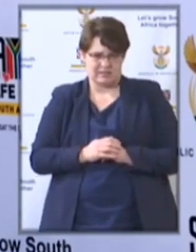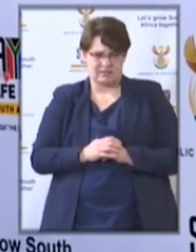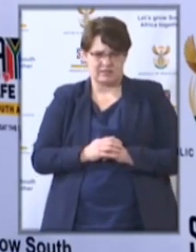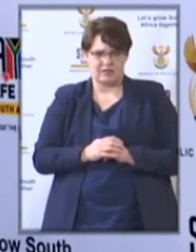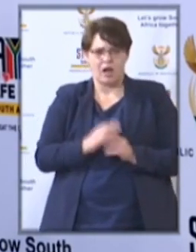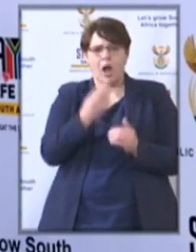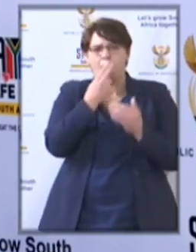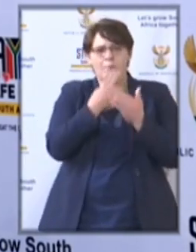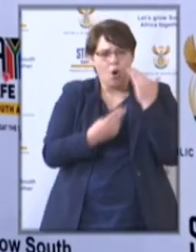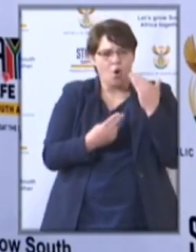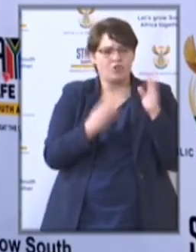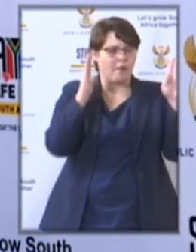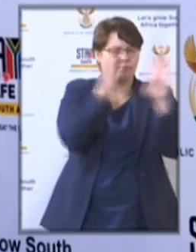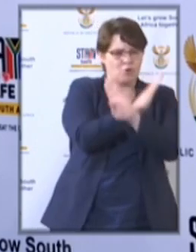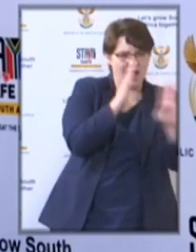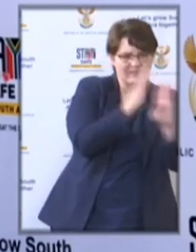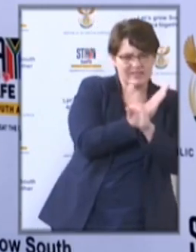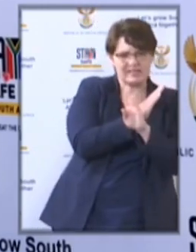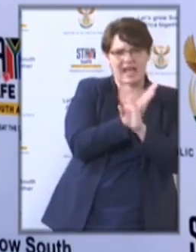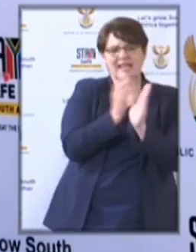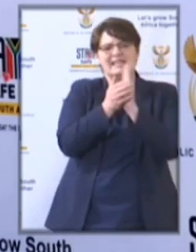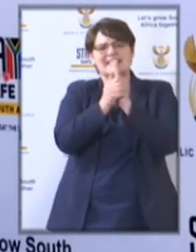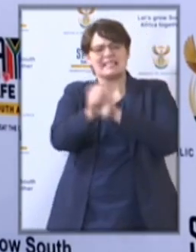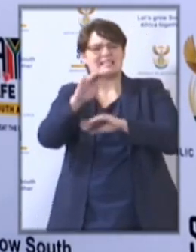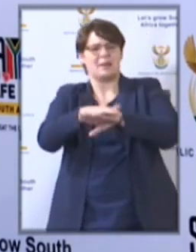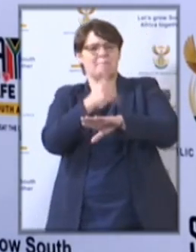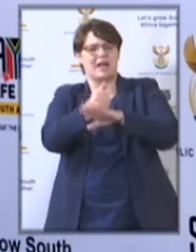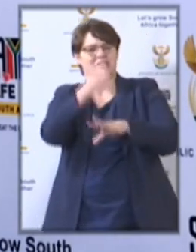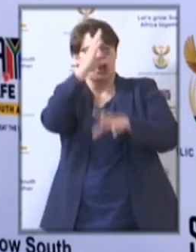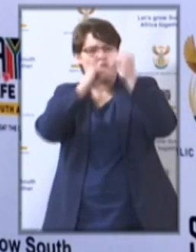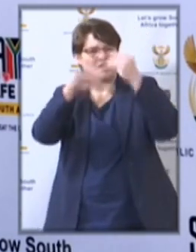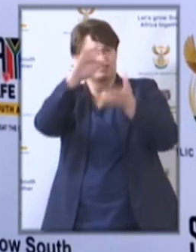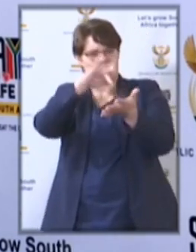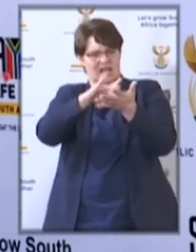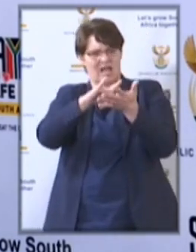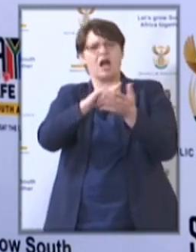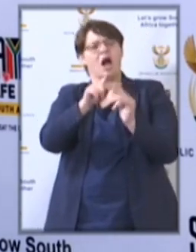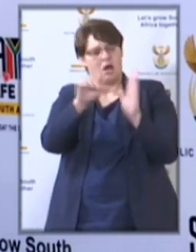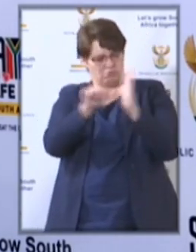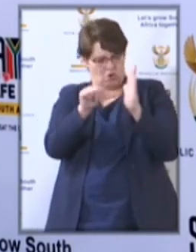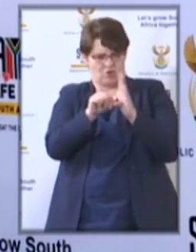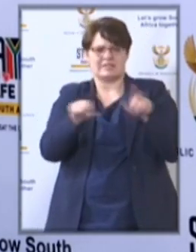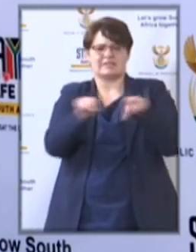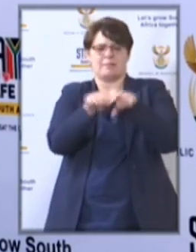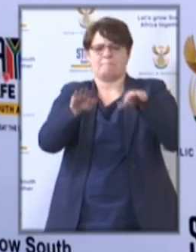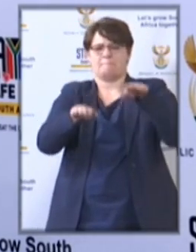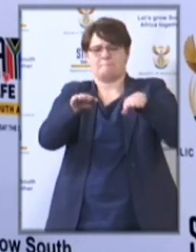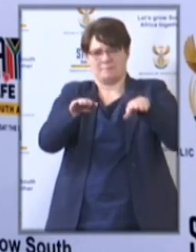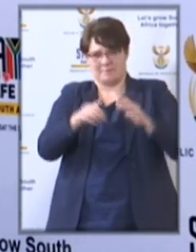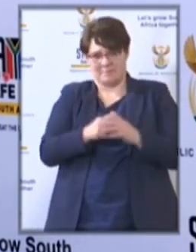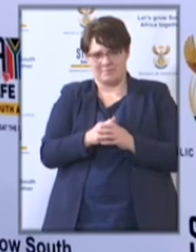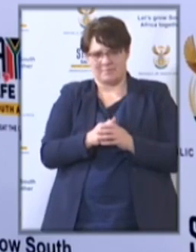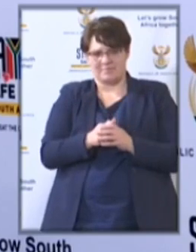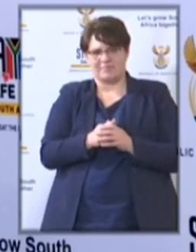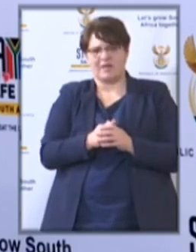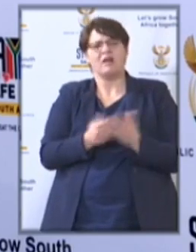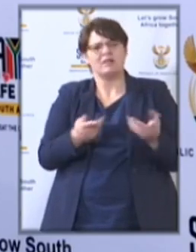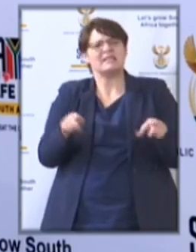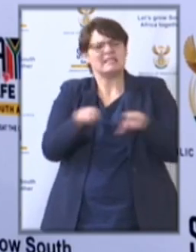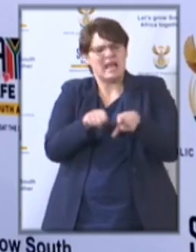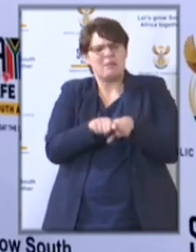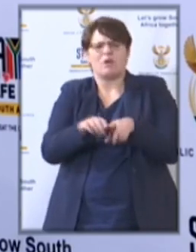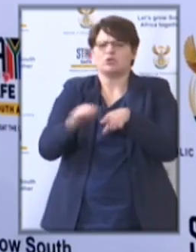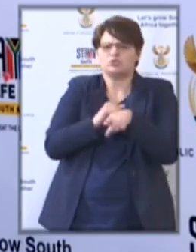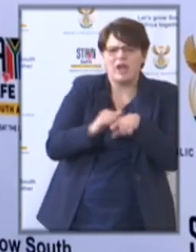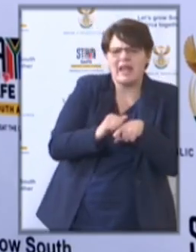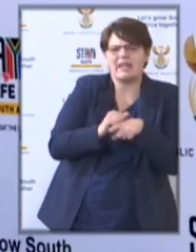Both private higher education and skills-based learning centers have been equally prioritized in line with trainings and protocols